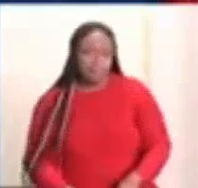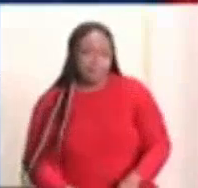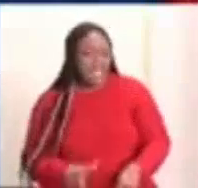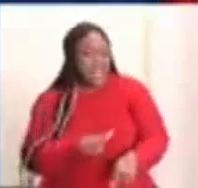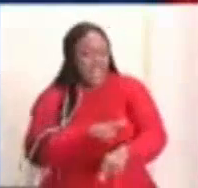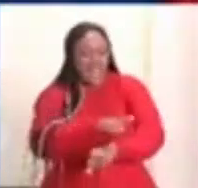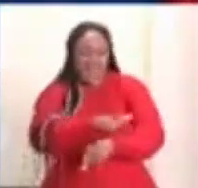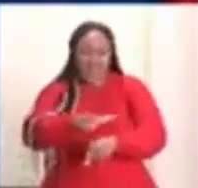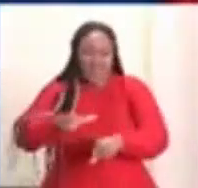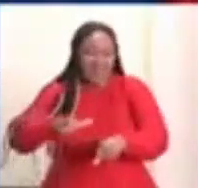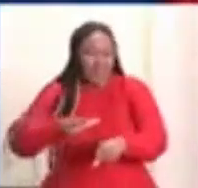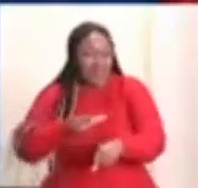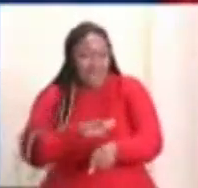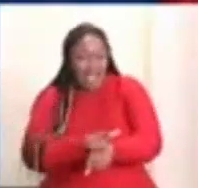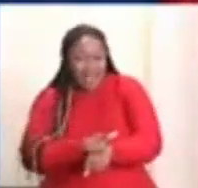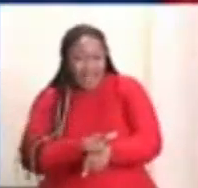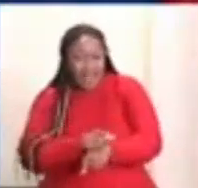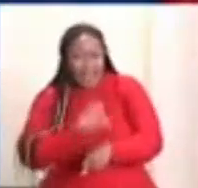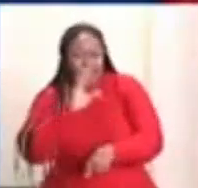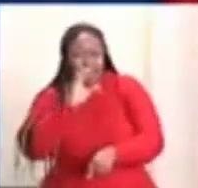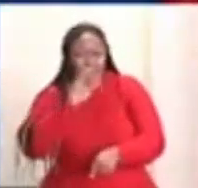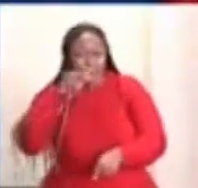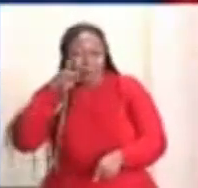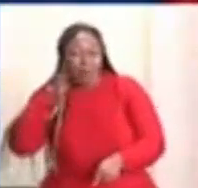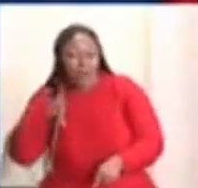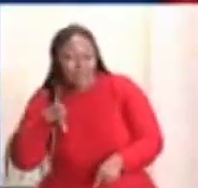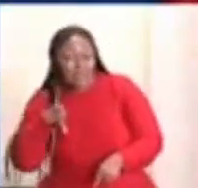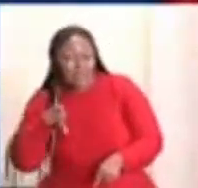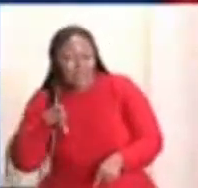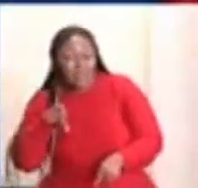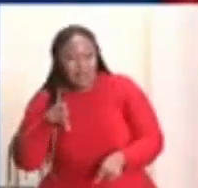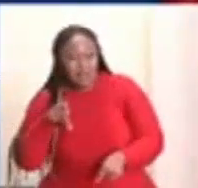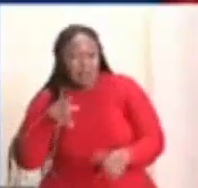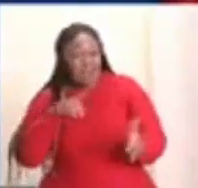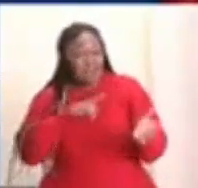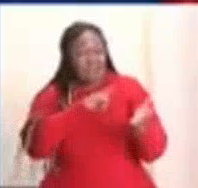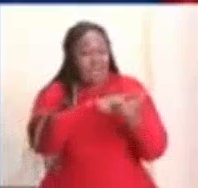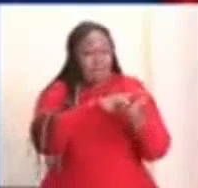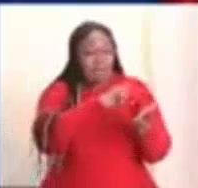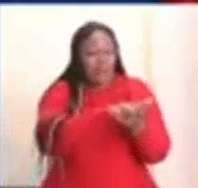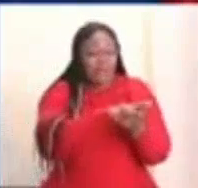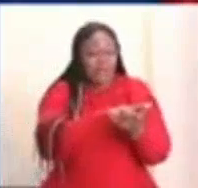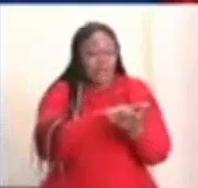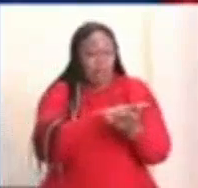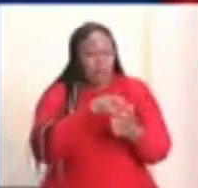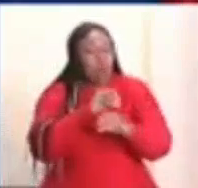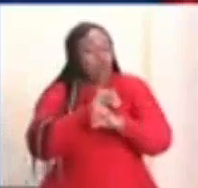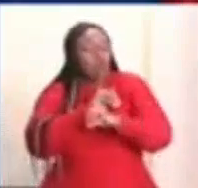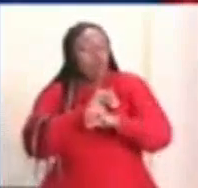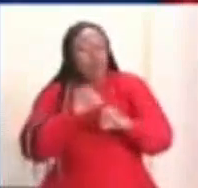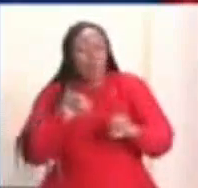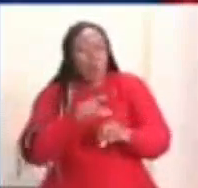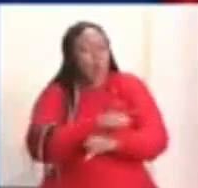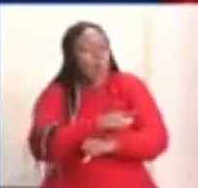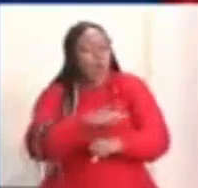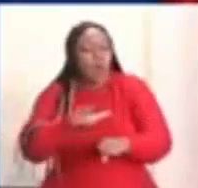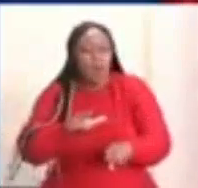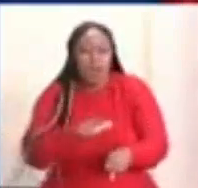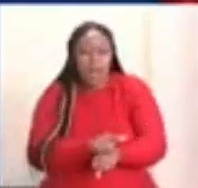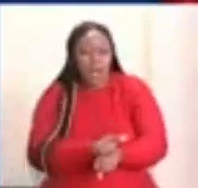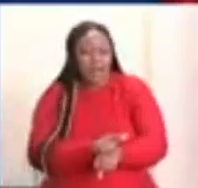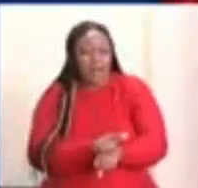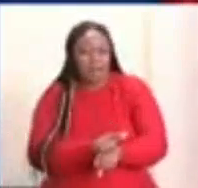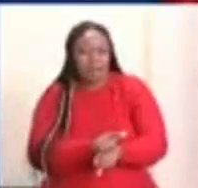evaluate down there. No piece of land down there is valued at $400,000. None whatsoever. We cannot be giving them